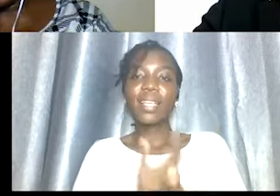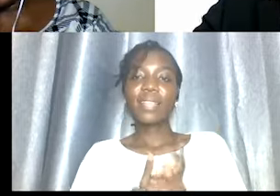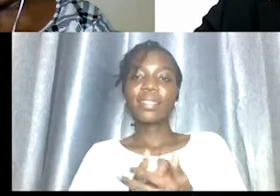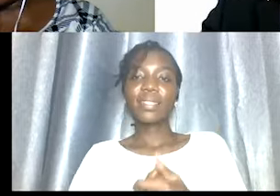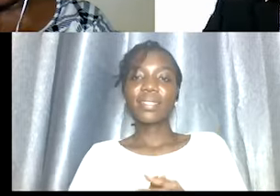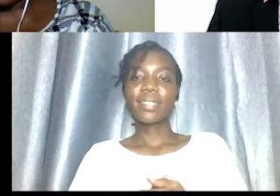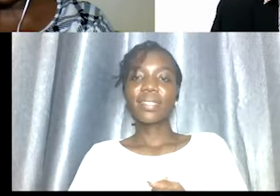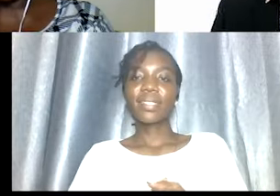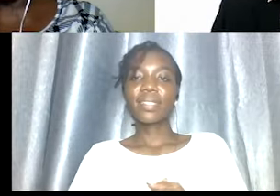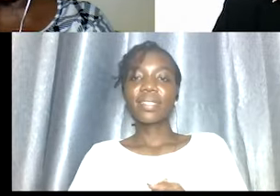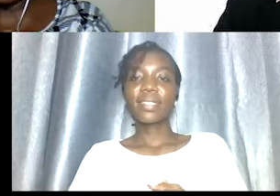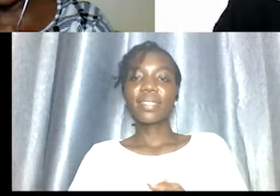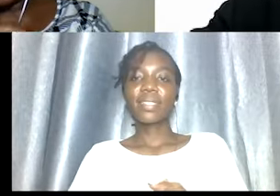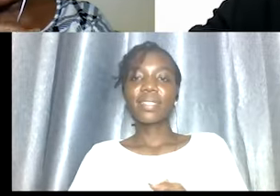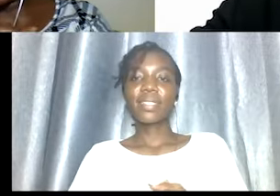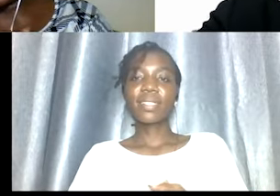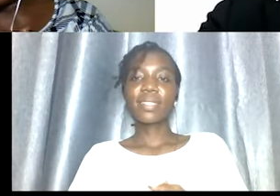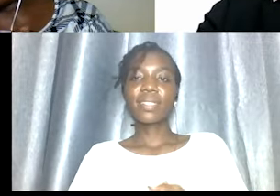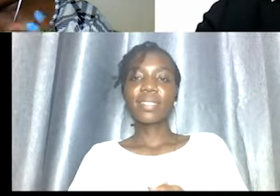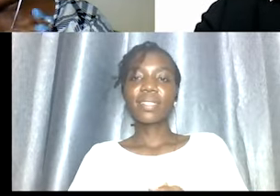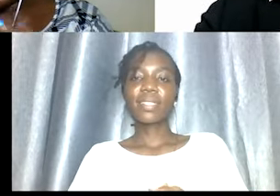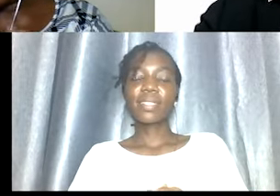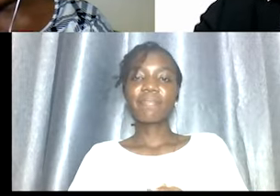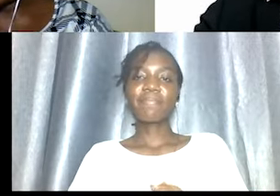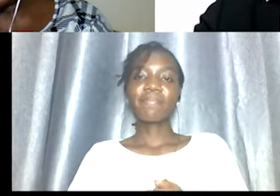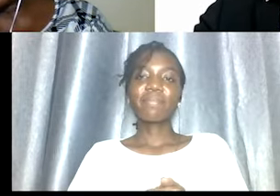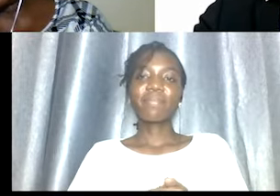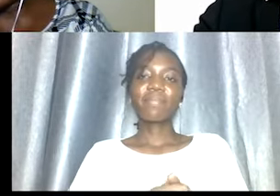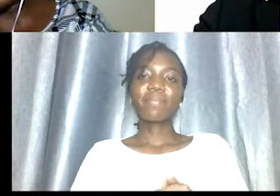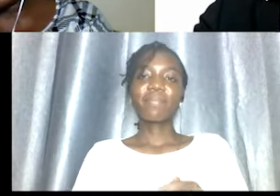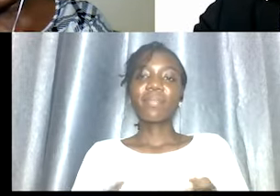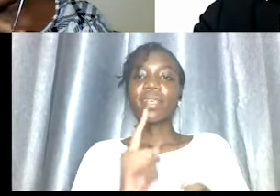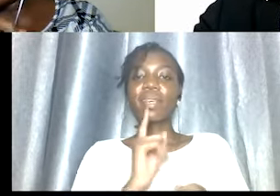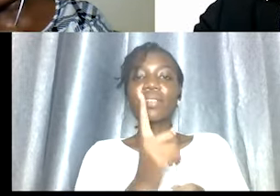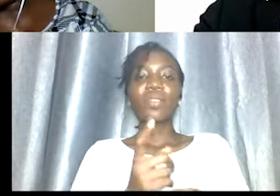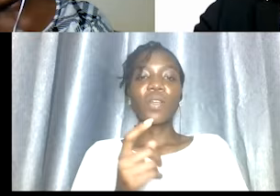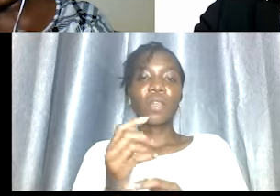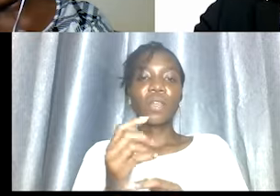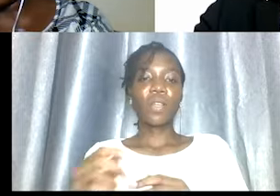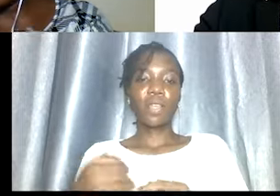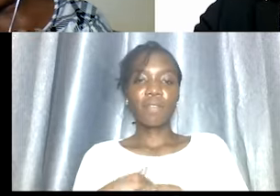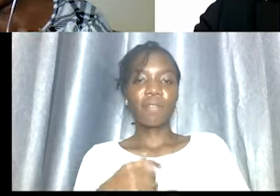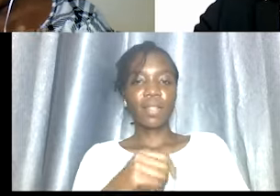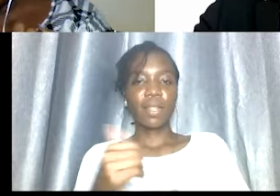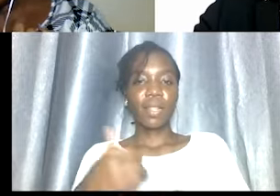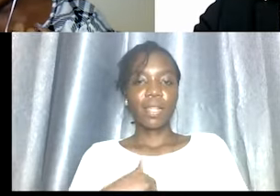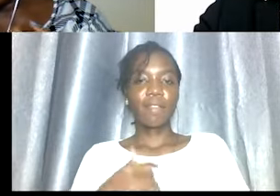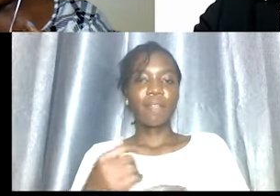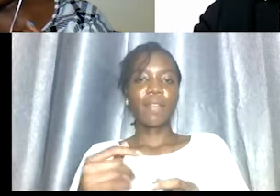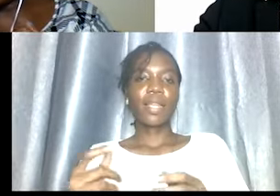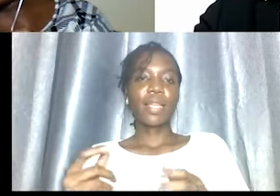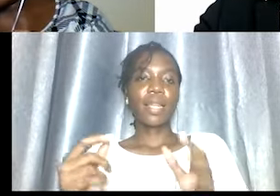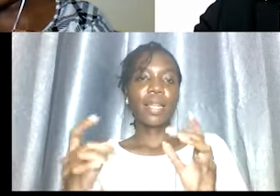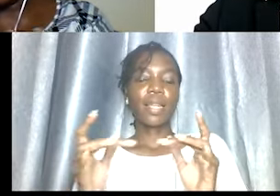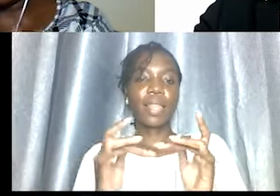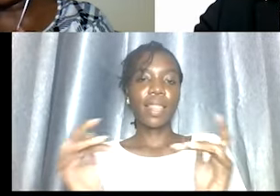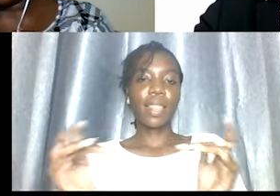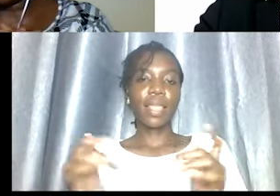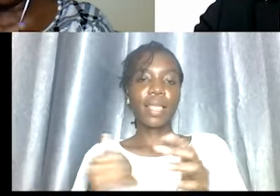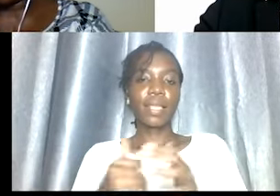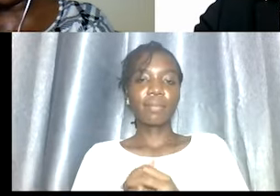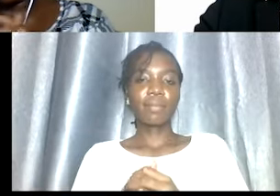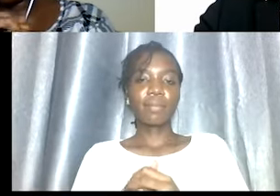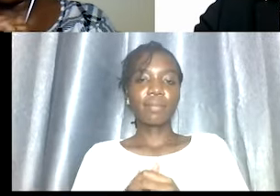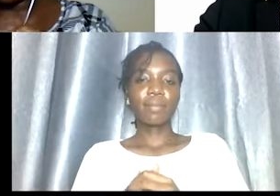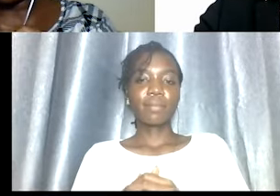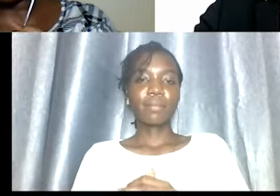Yes, you are most welcome. Yes. Buya Abdul and Gloria, there is the that is the YouTube channel, and